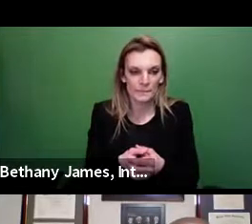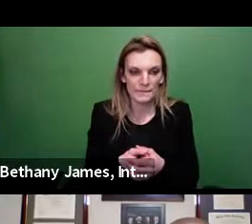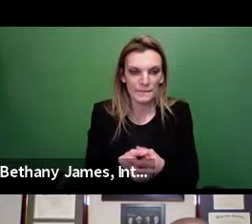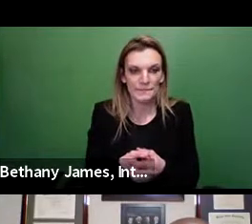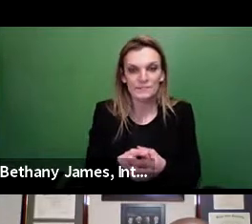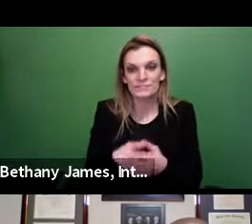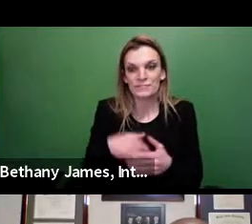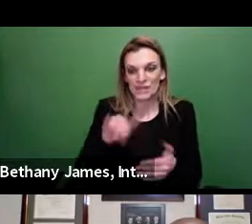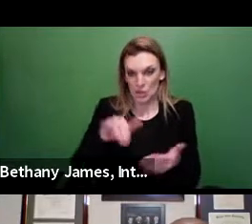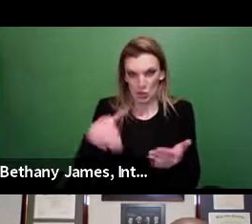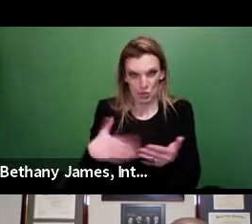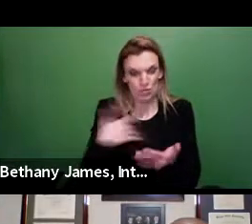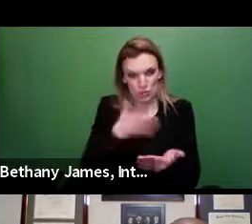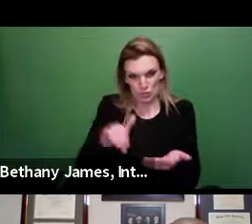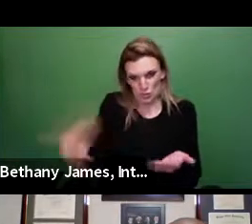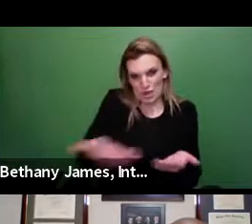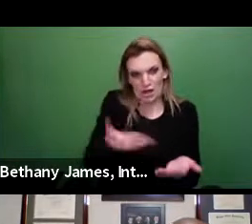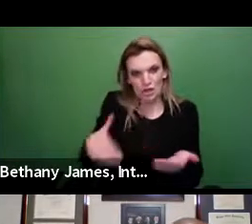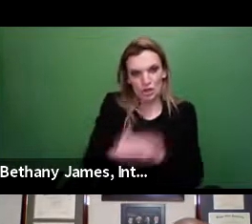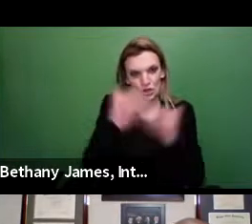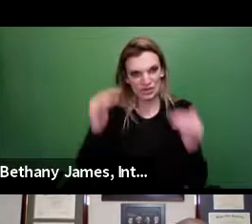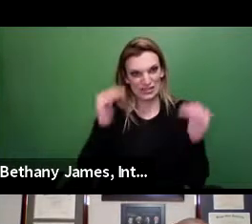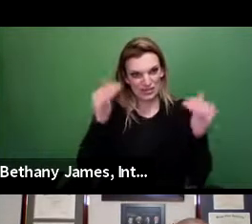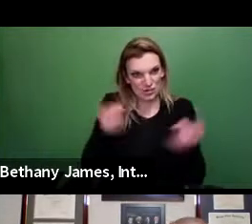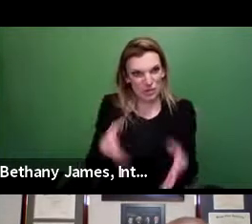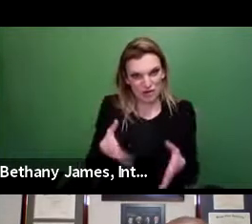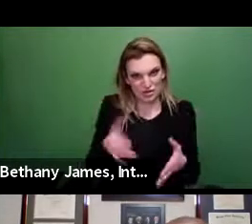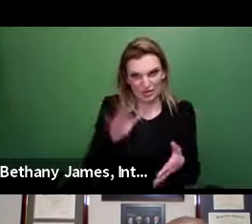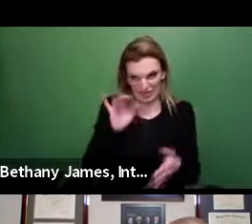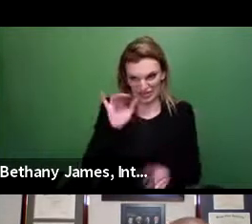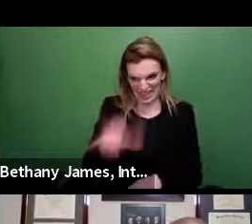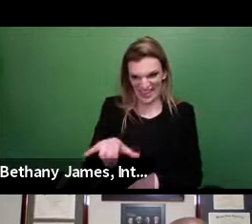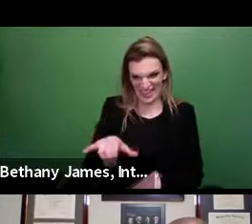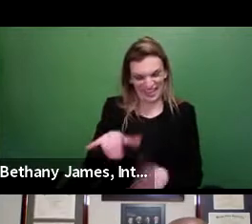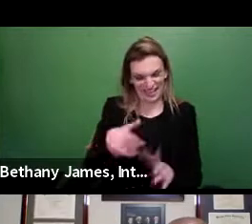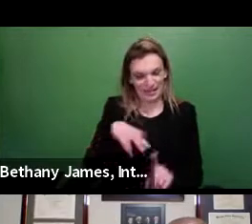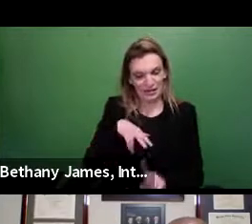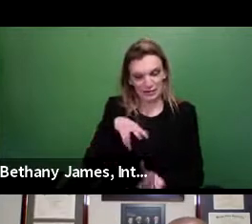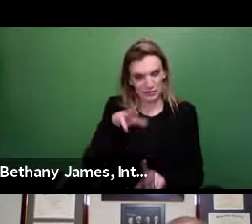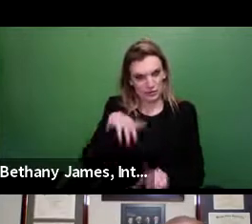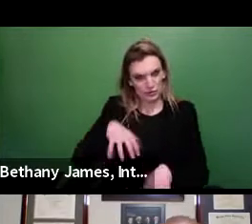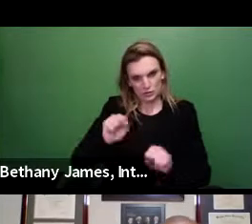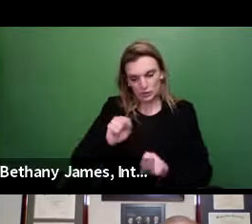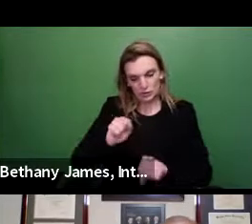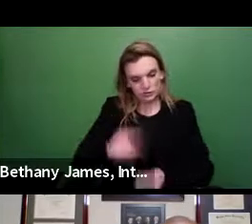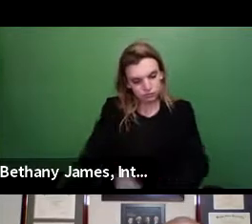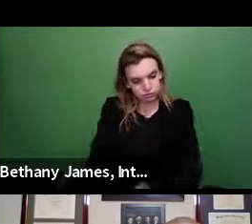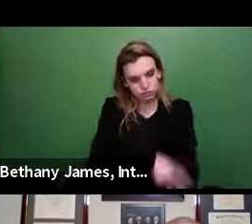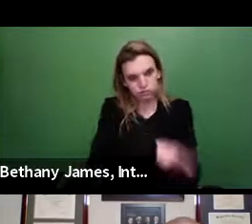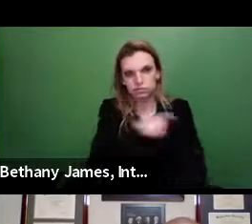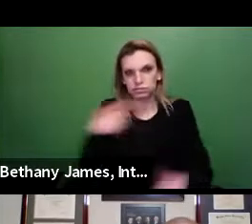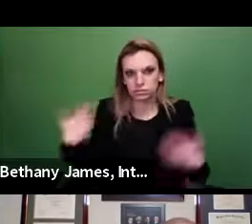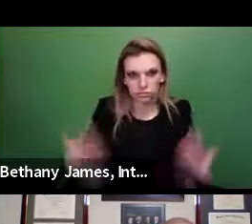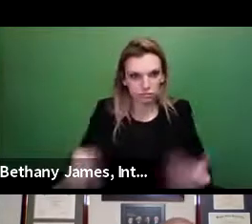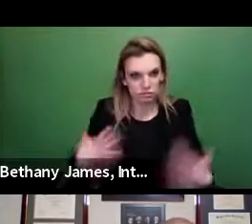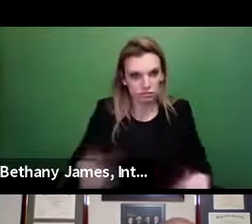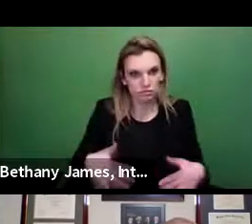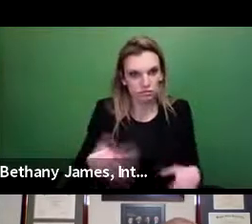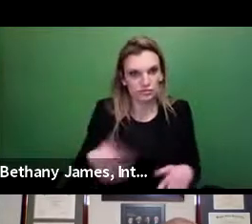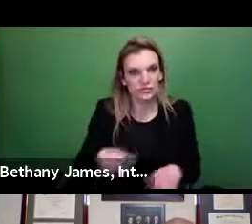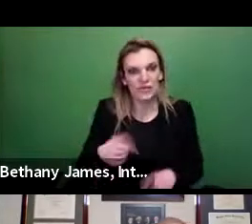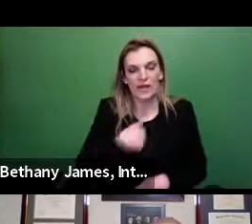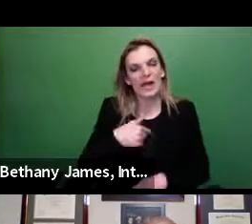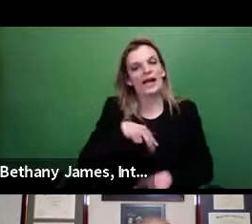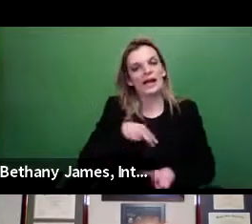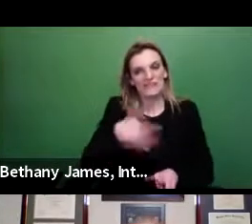executive director. And that took a long time, but I guess I echo Jeff's sentiments as well,